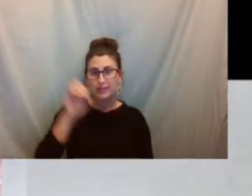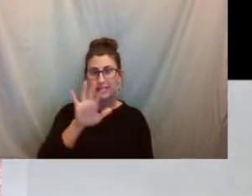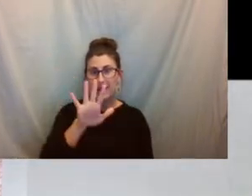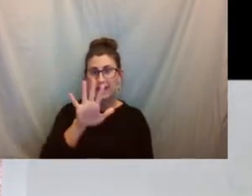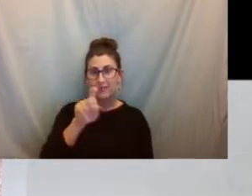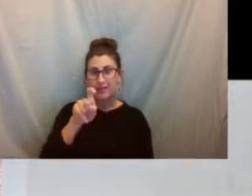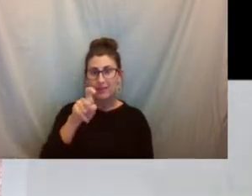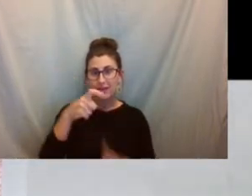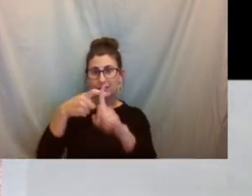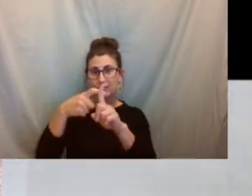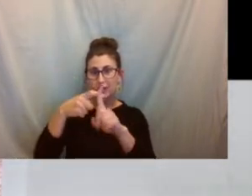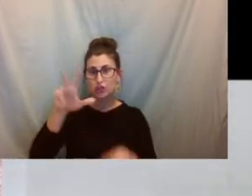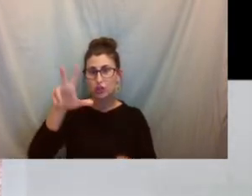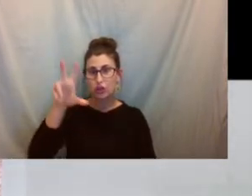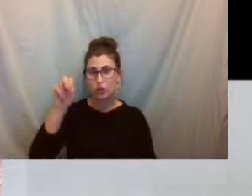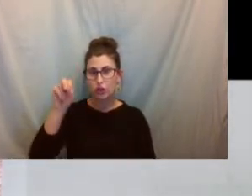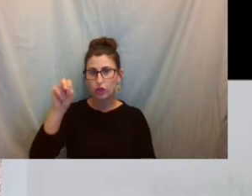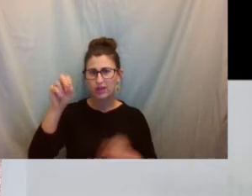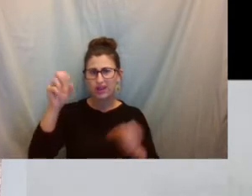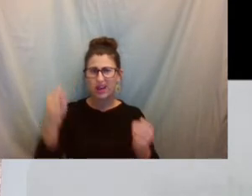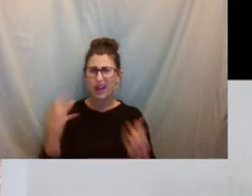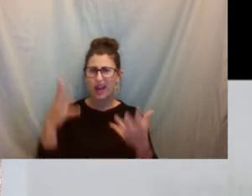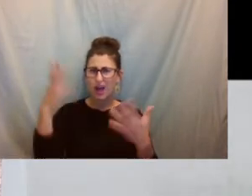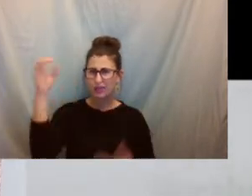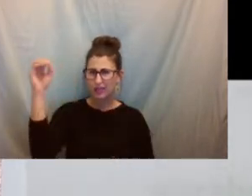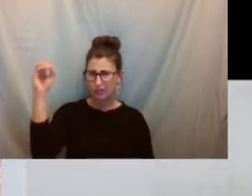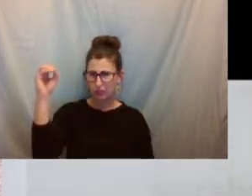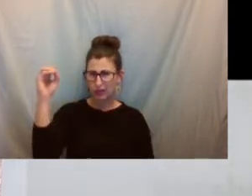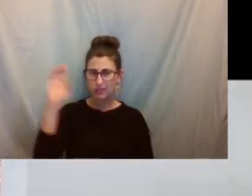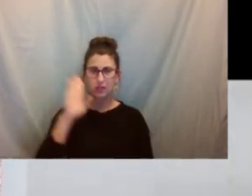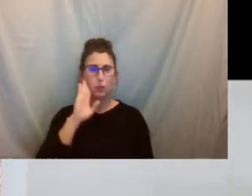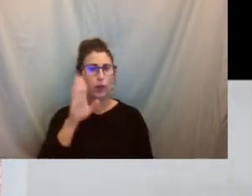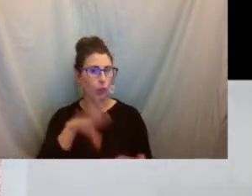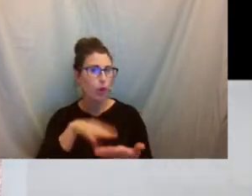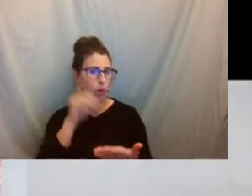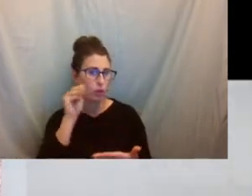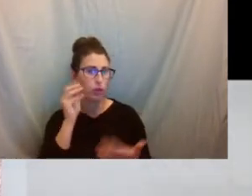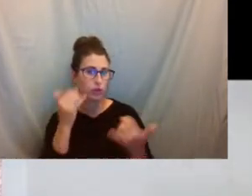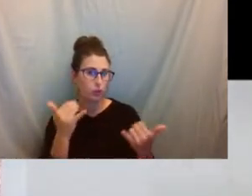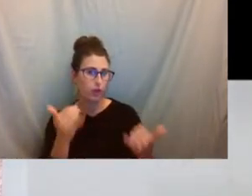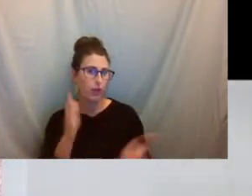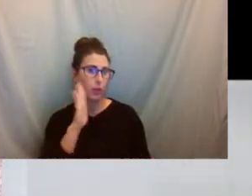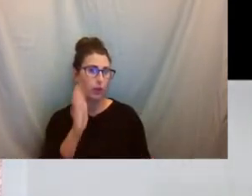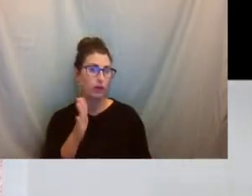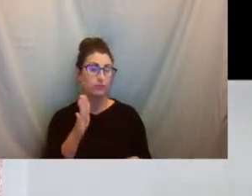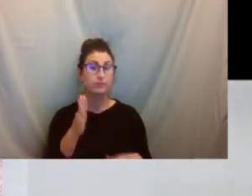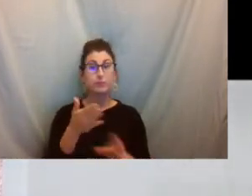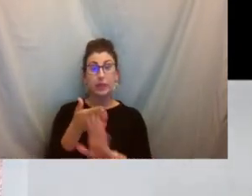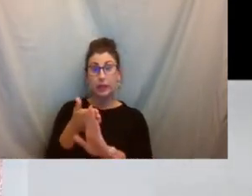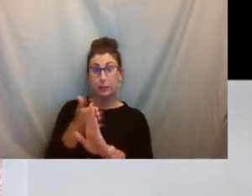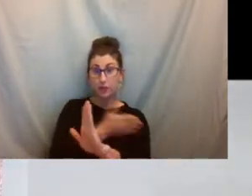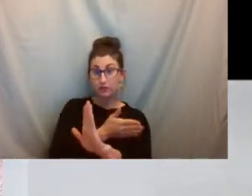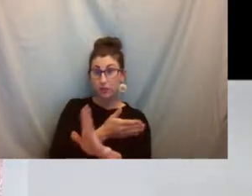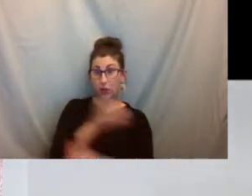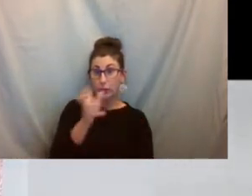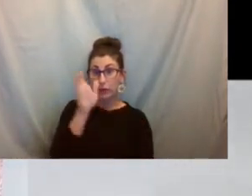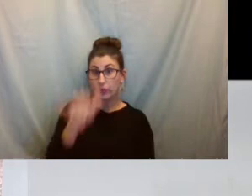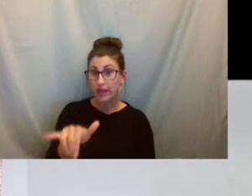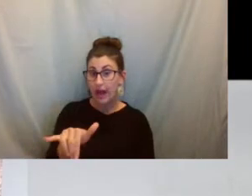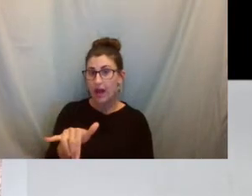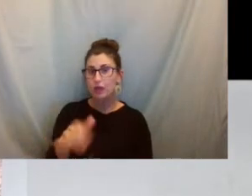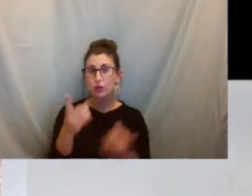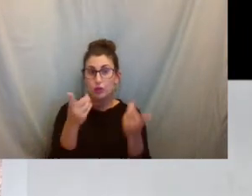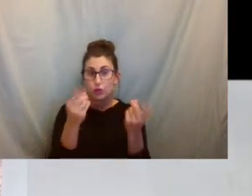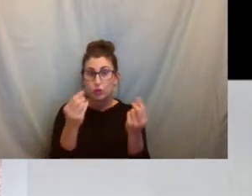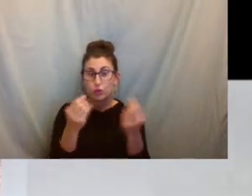Does 5x plus 30, how many degrees is that? That's what we're going to be learning today. All right, but before we get into